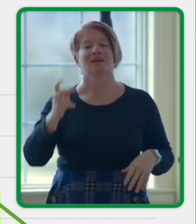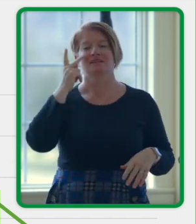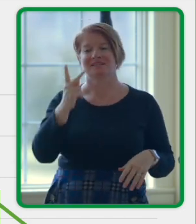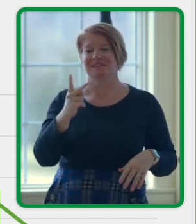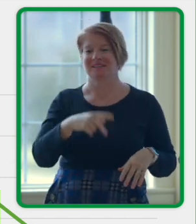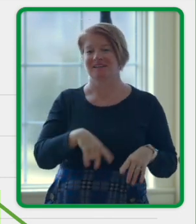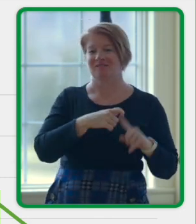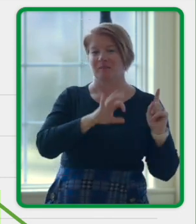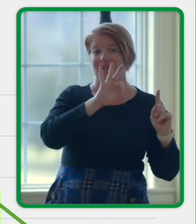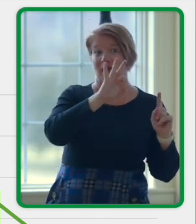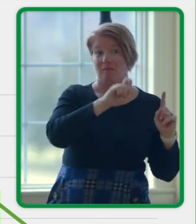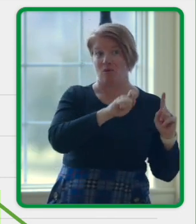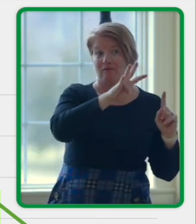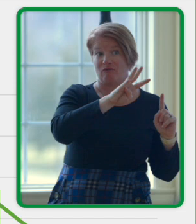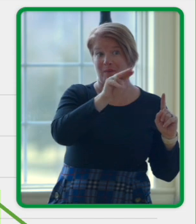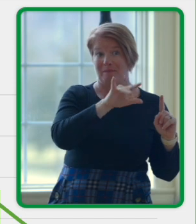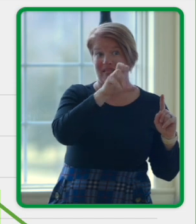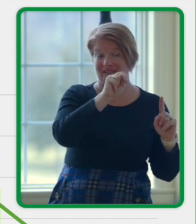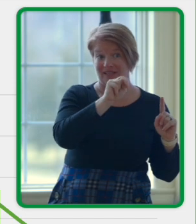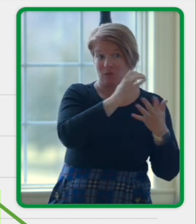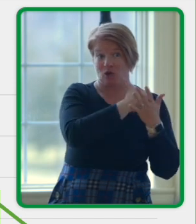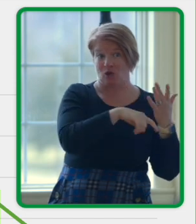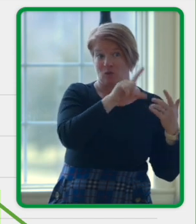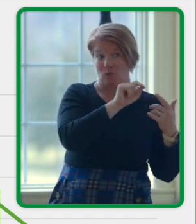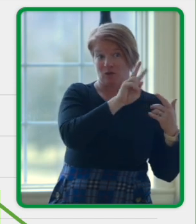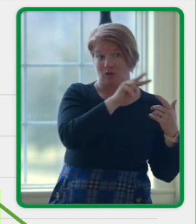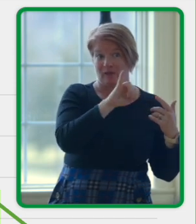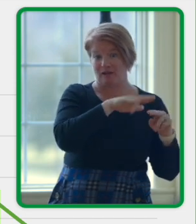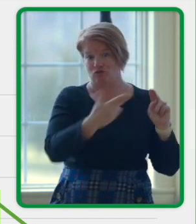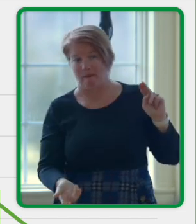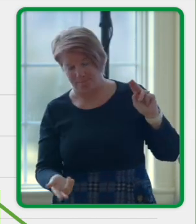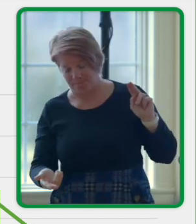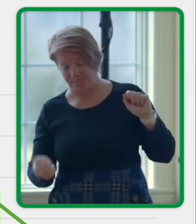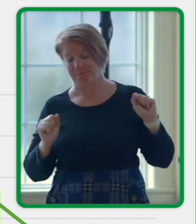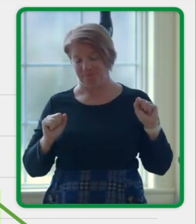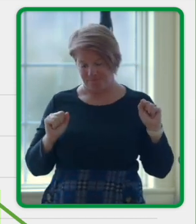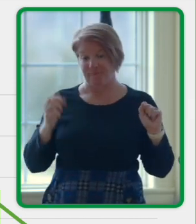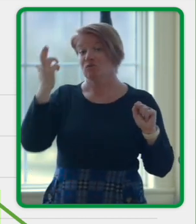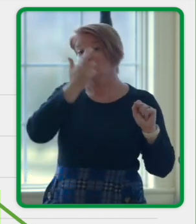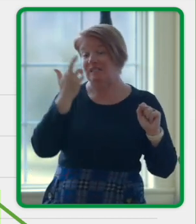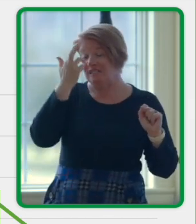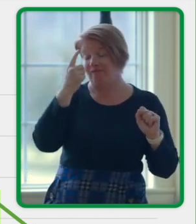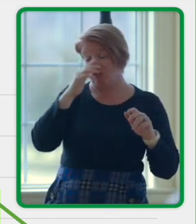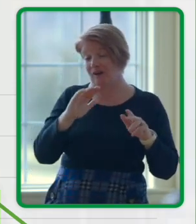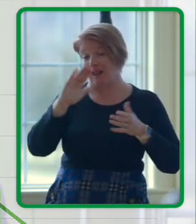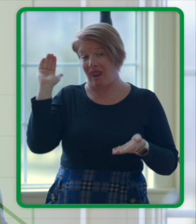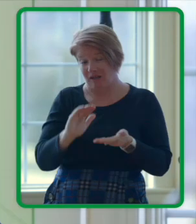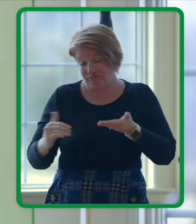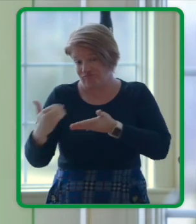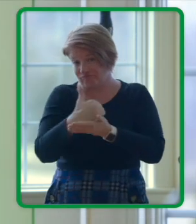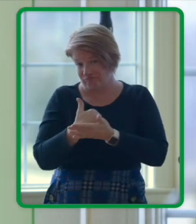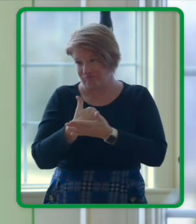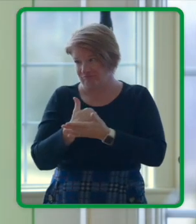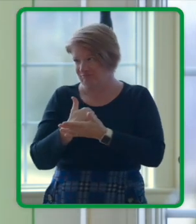the $9.4 million we earned in 2022. So the primary reason for the lower earnings,